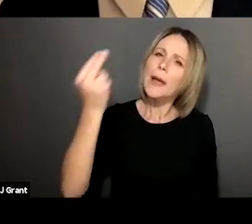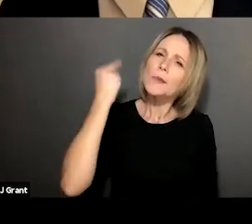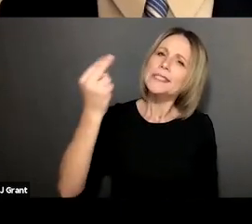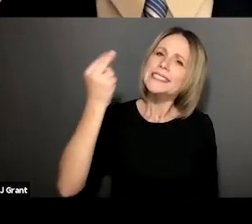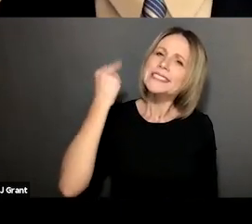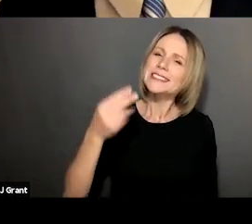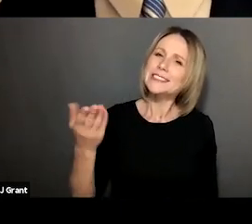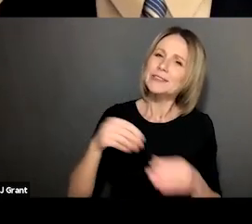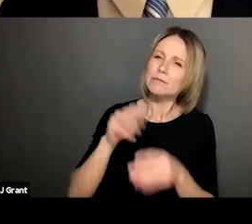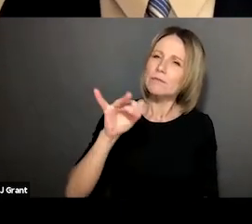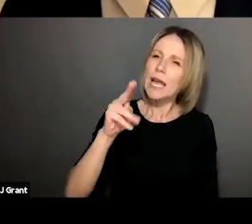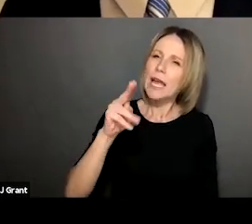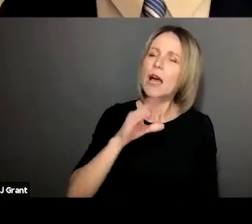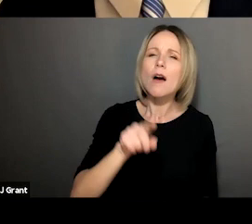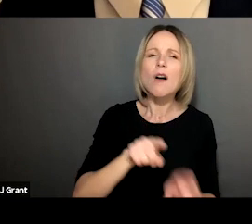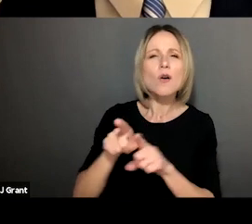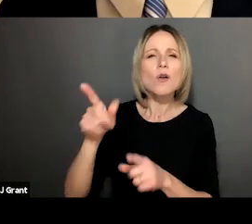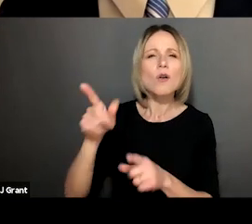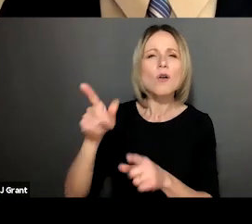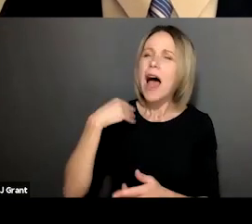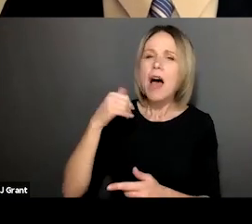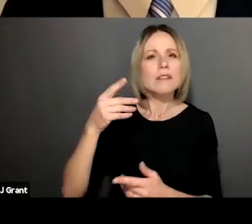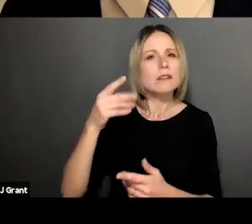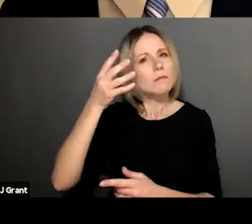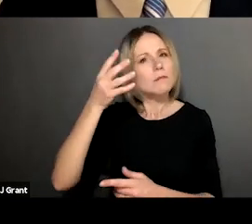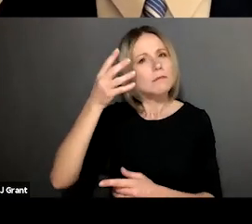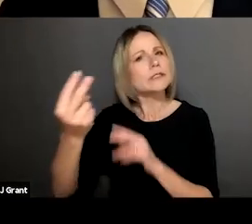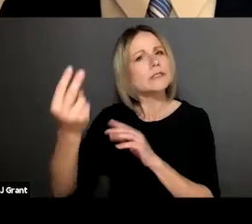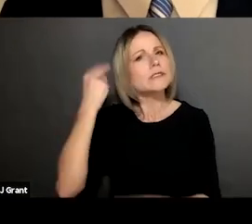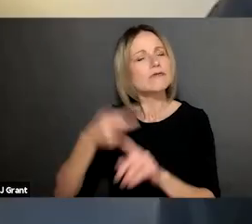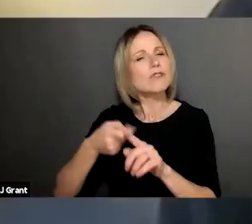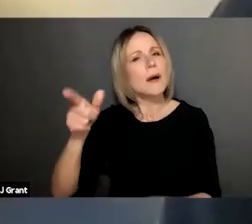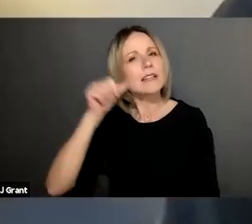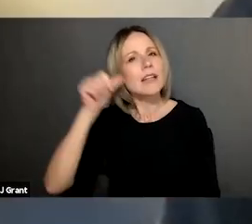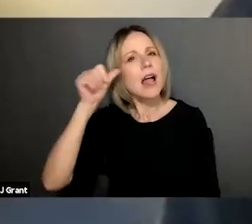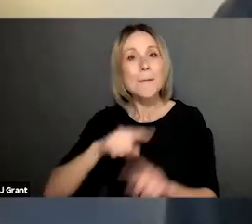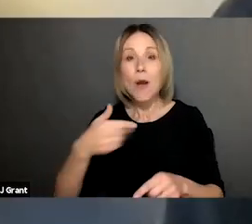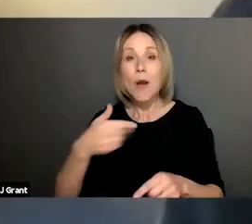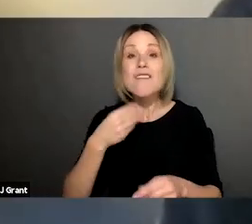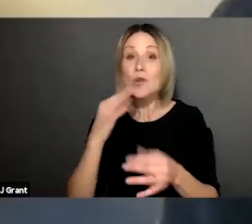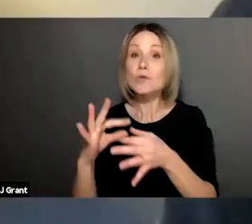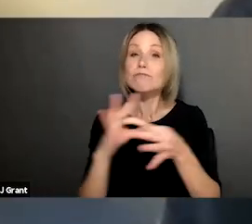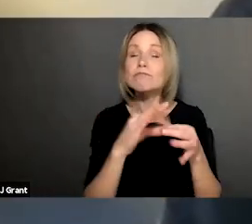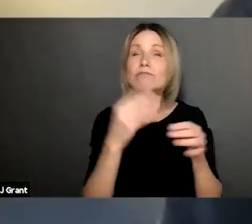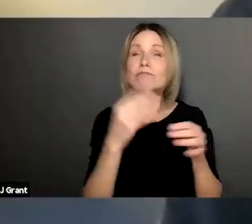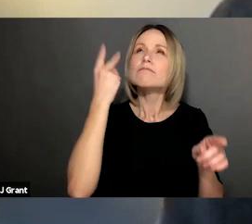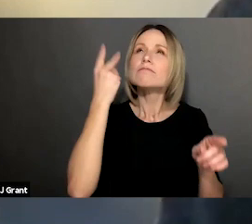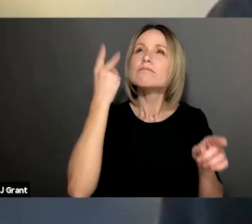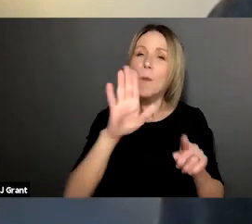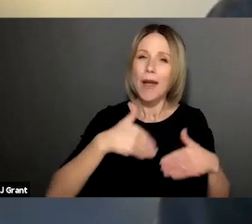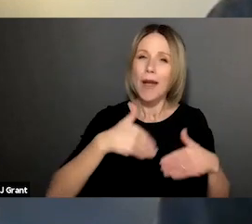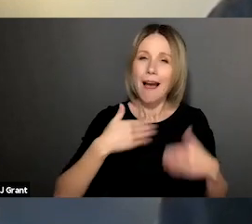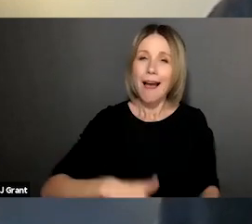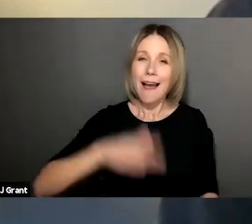us a little bit about some of your strongest food associations with Maine from your childhood. Oh, from my childhood. Well, it gets